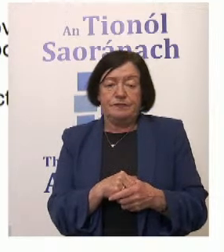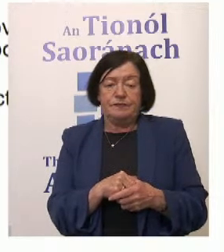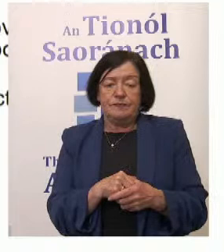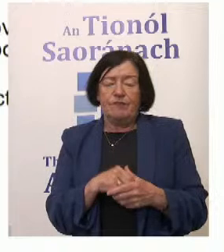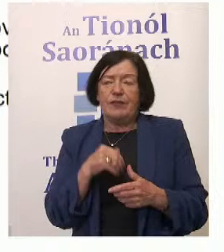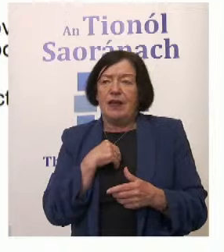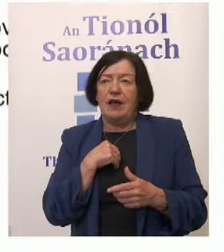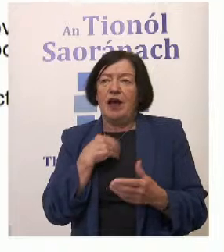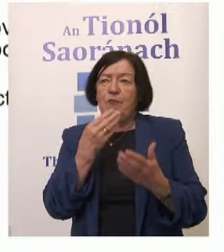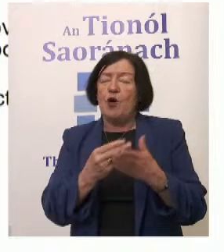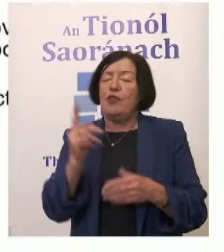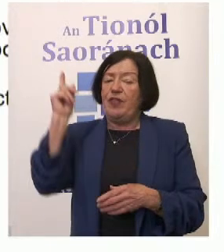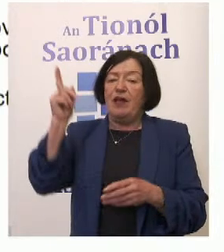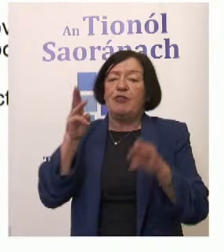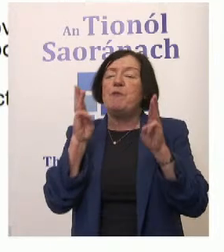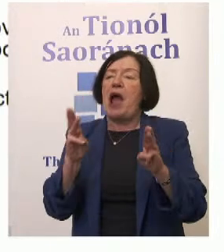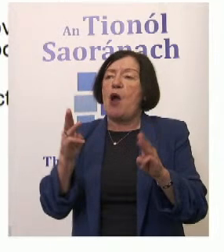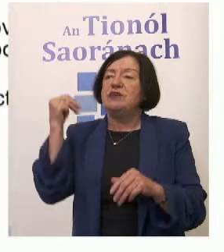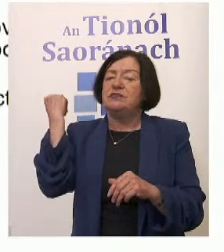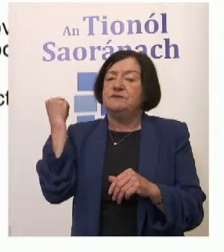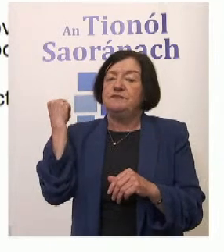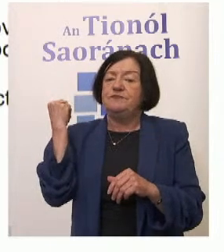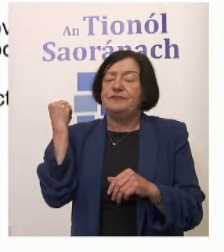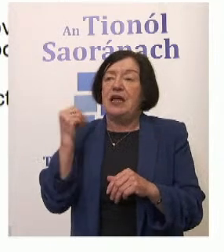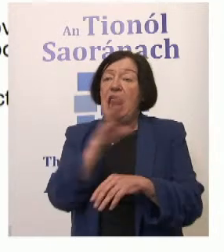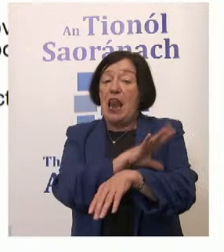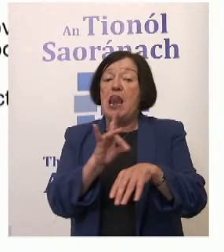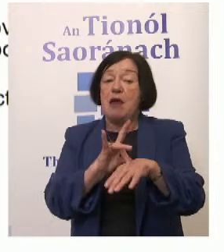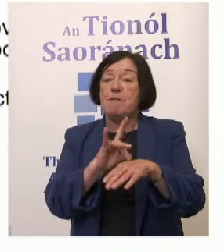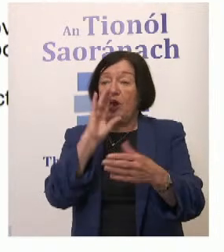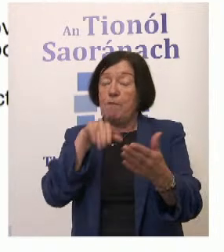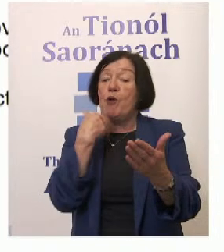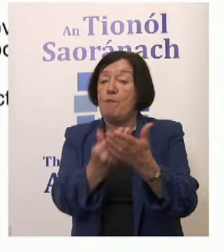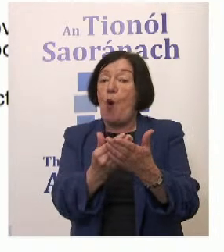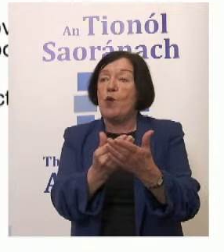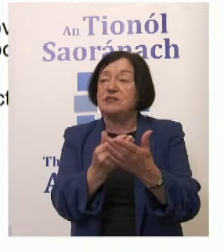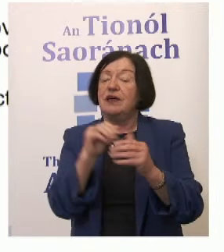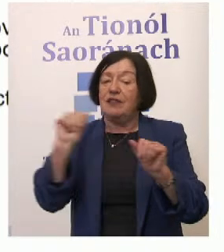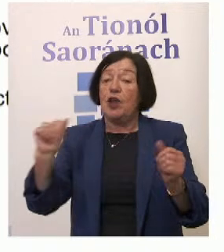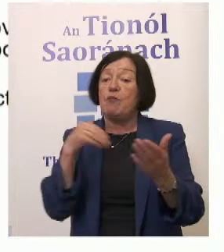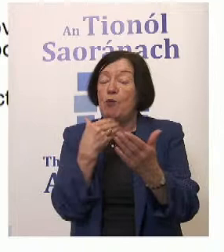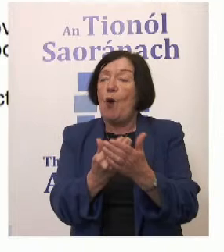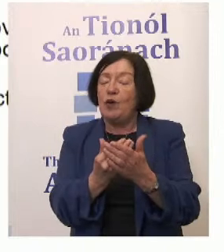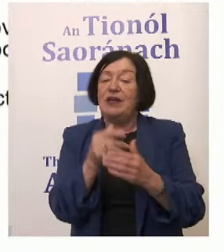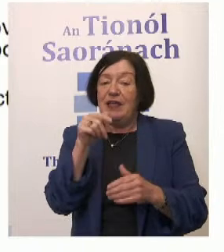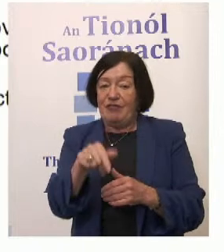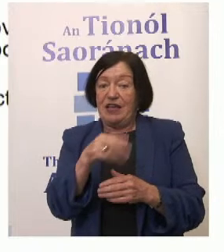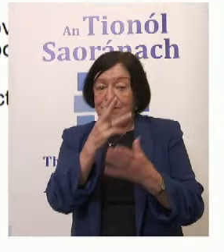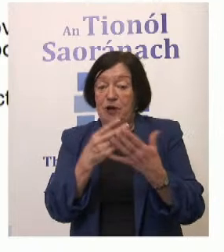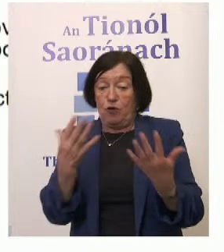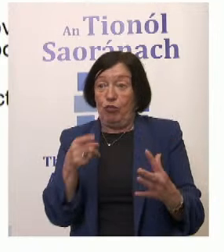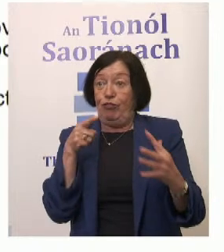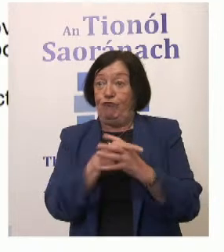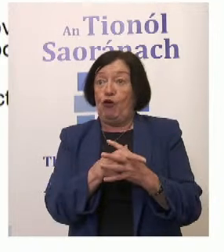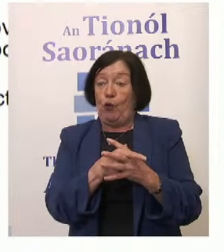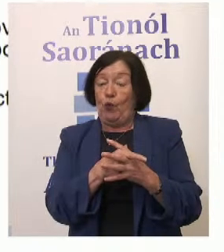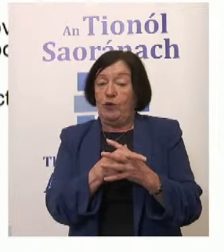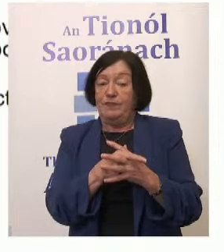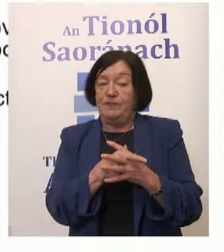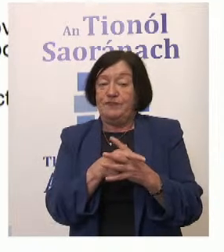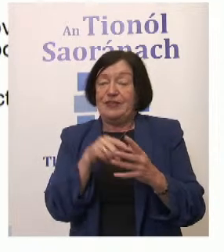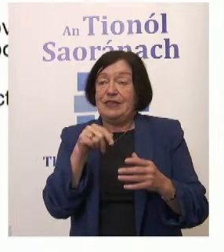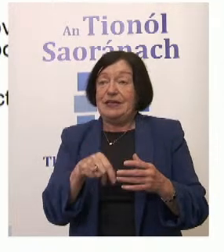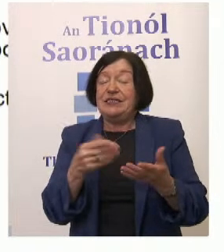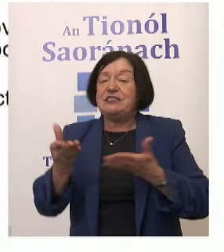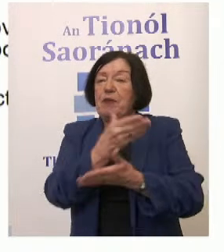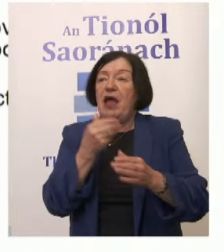And I put up here the powers that Limerick have proposed in their proposal. So that's the bit that's going through this